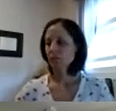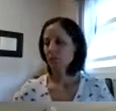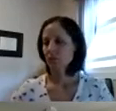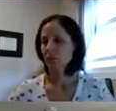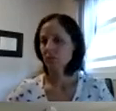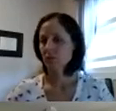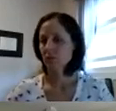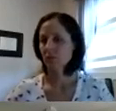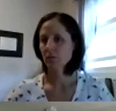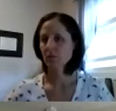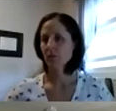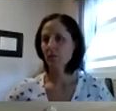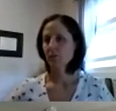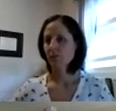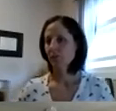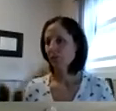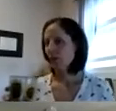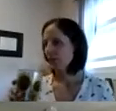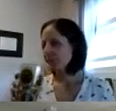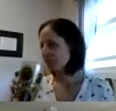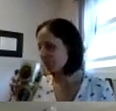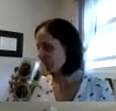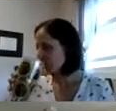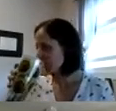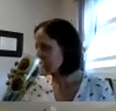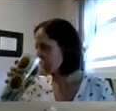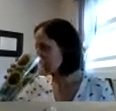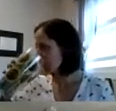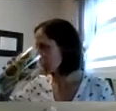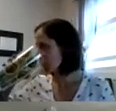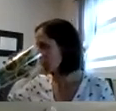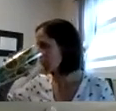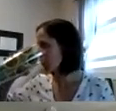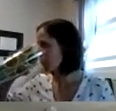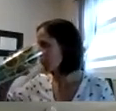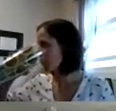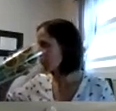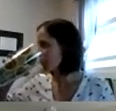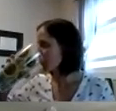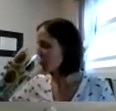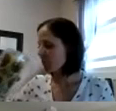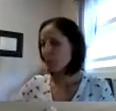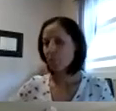that's a limitation of NEA direct grants in general. So when the South Dakota Arts